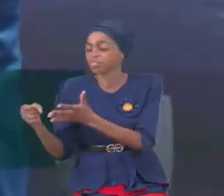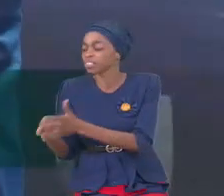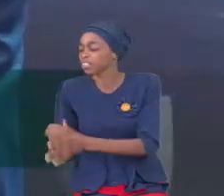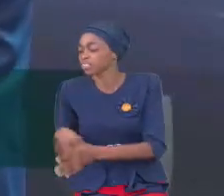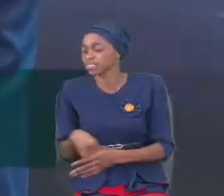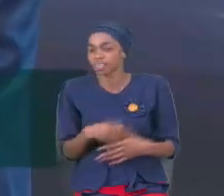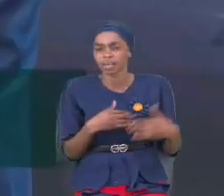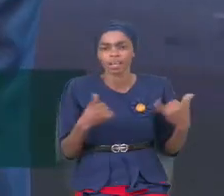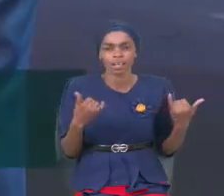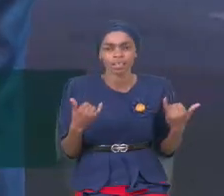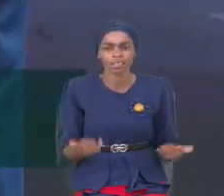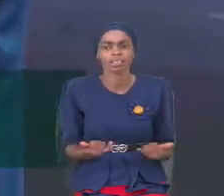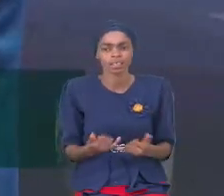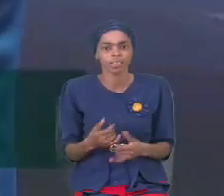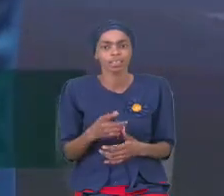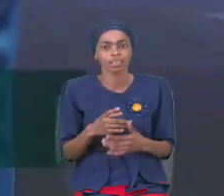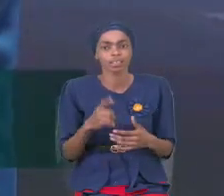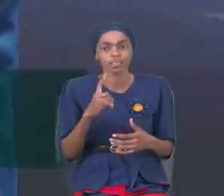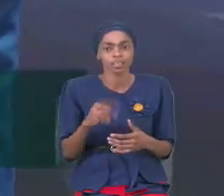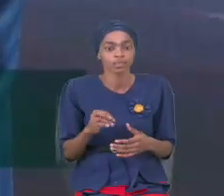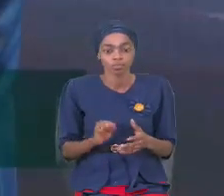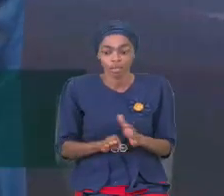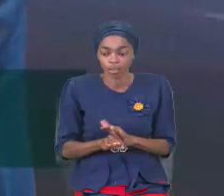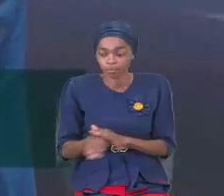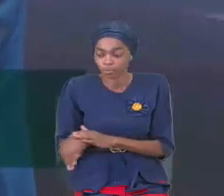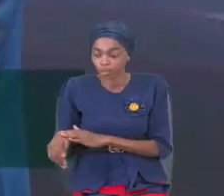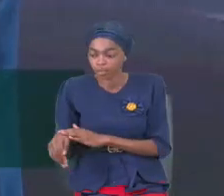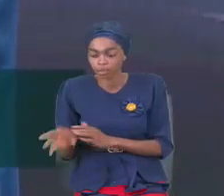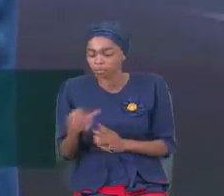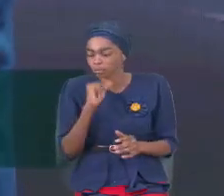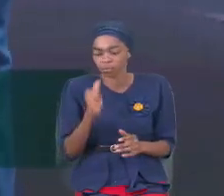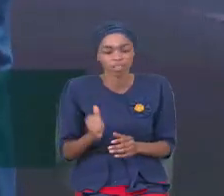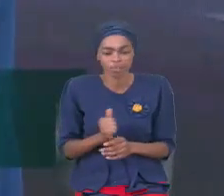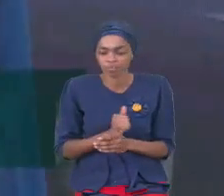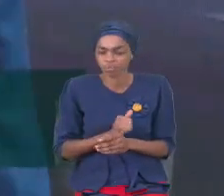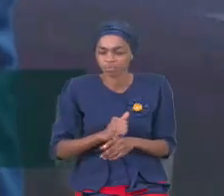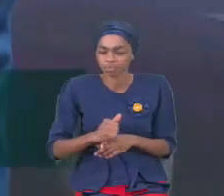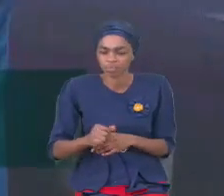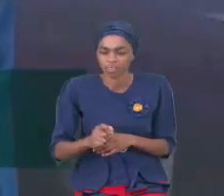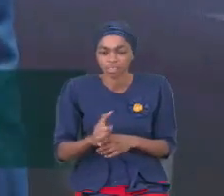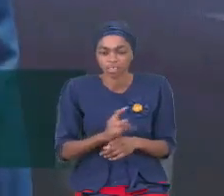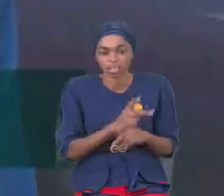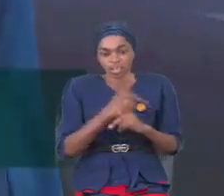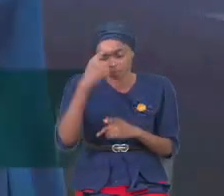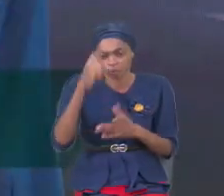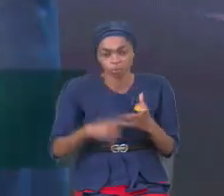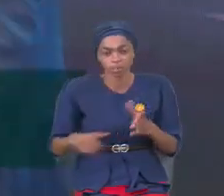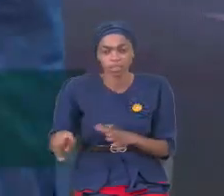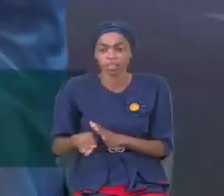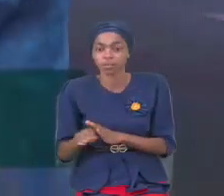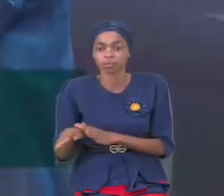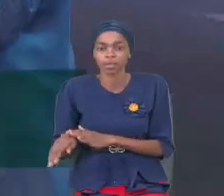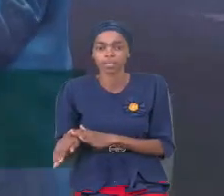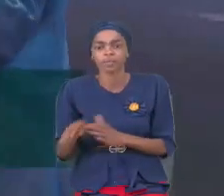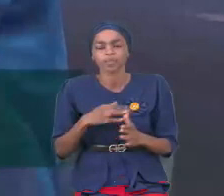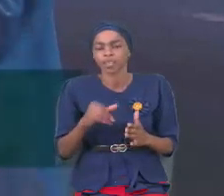even protect what they plant, and they don't water what they plant, and they don't help and keep and protect what they